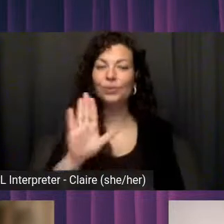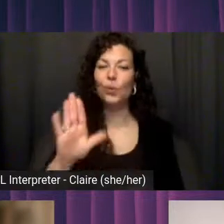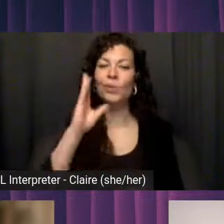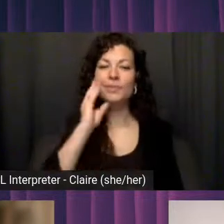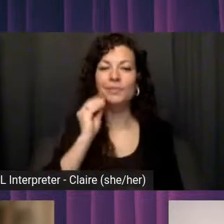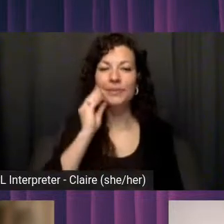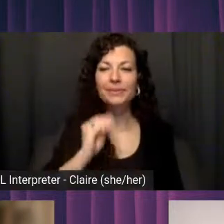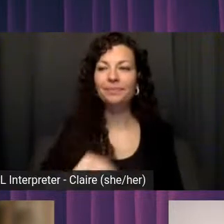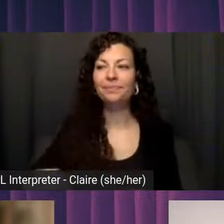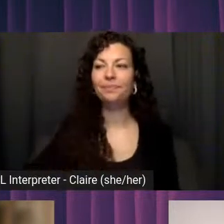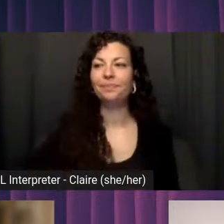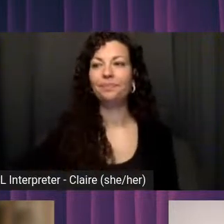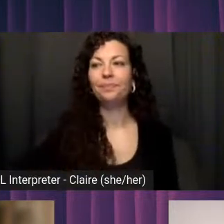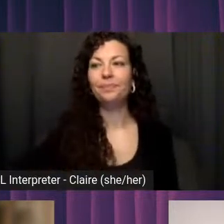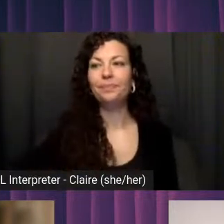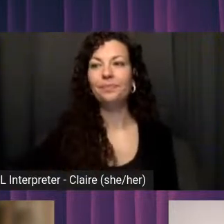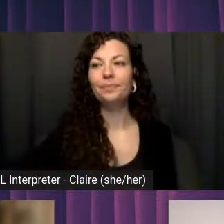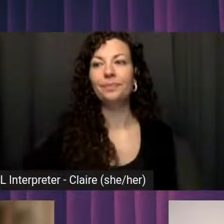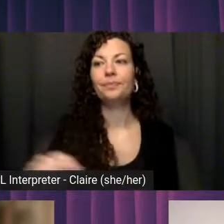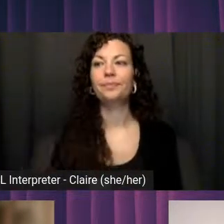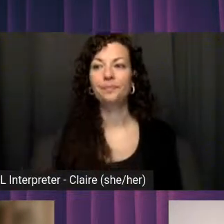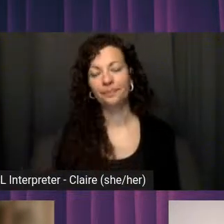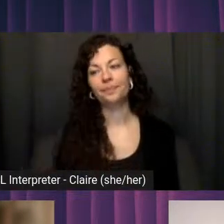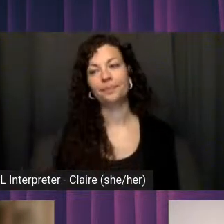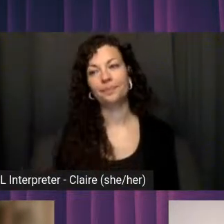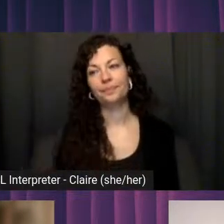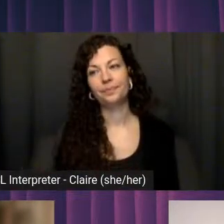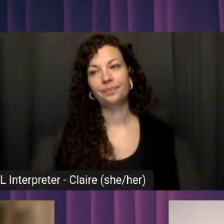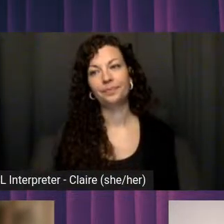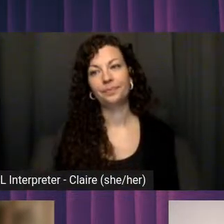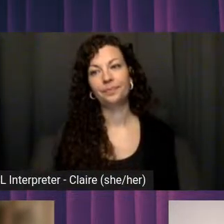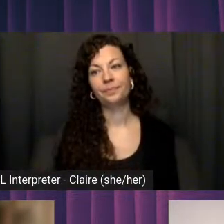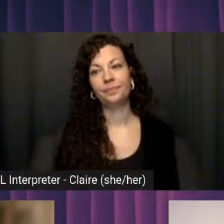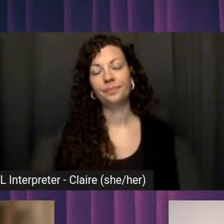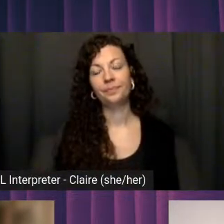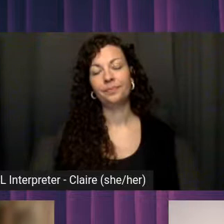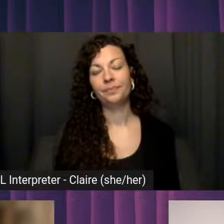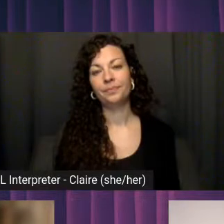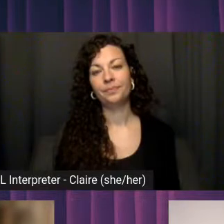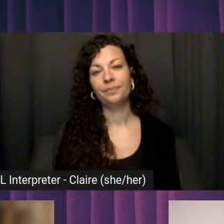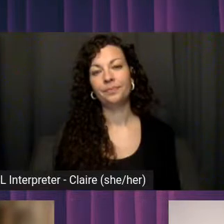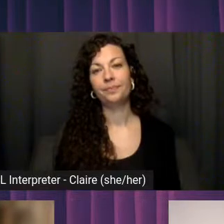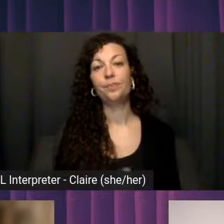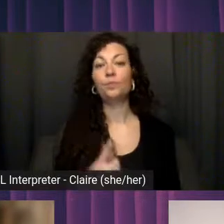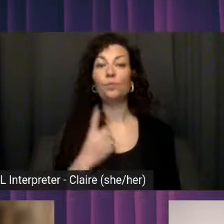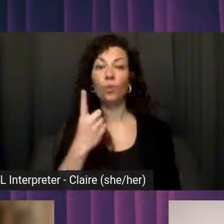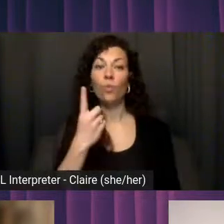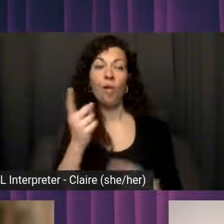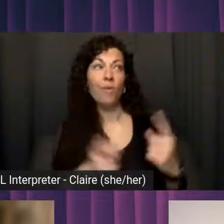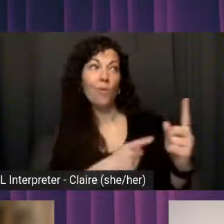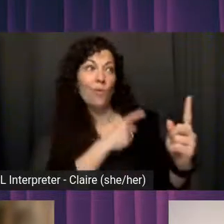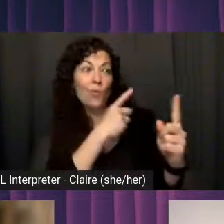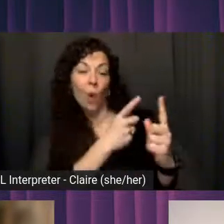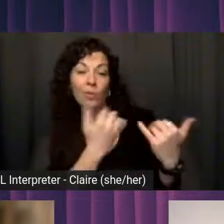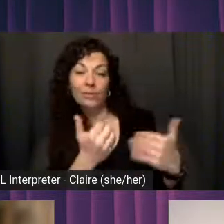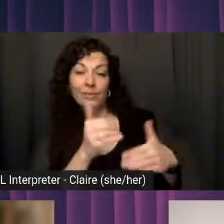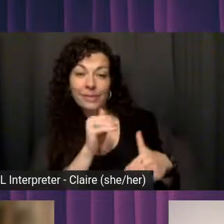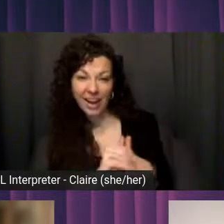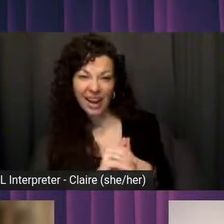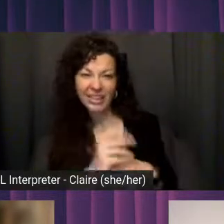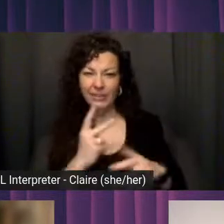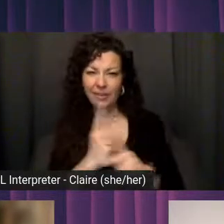of the goals of this conversation is to sort of break down any barriers, especially when it comes